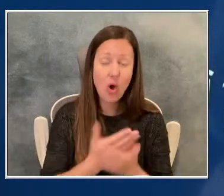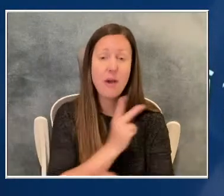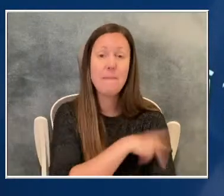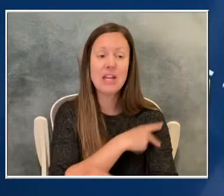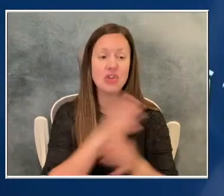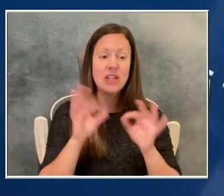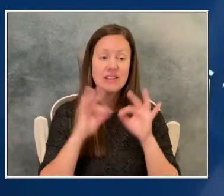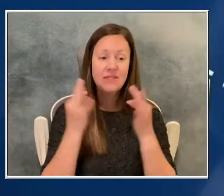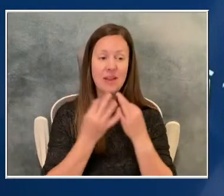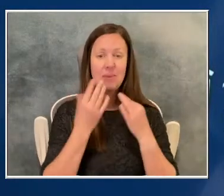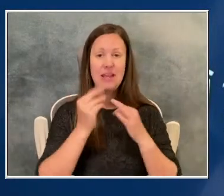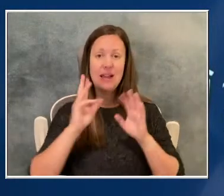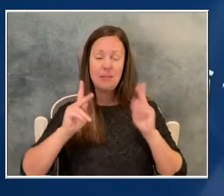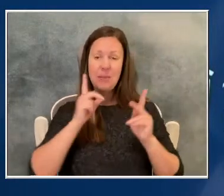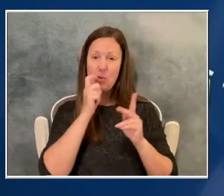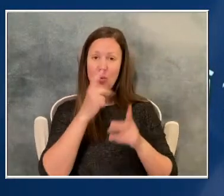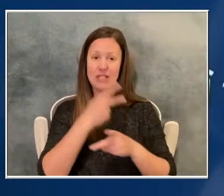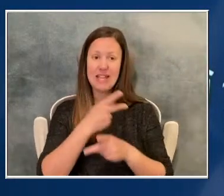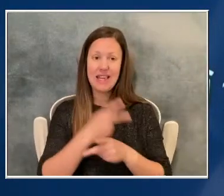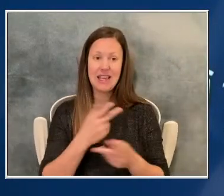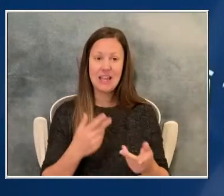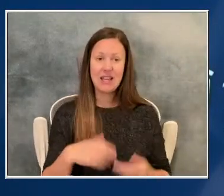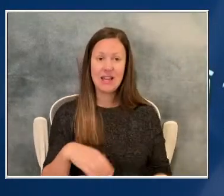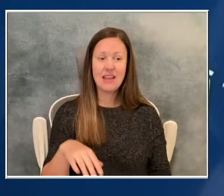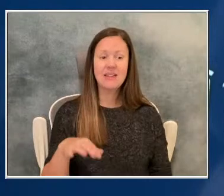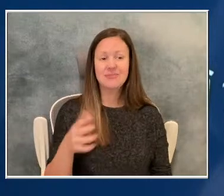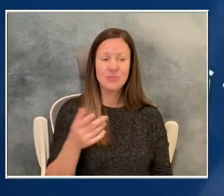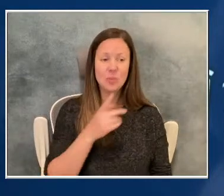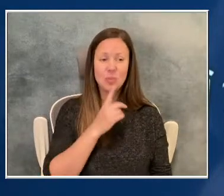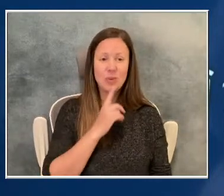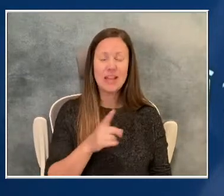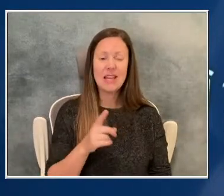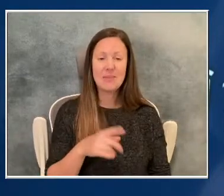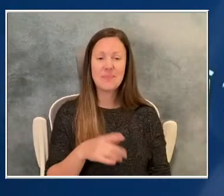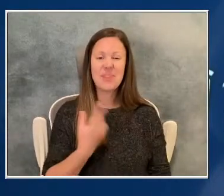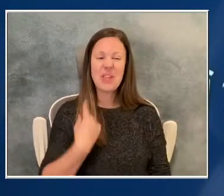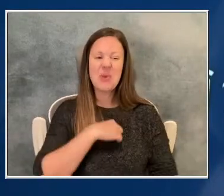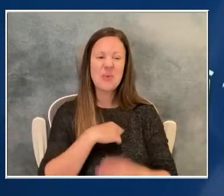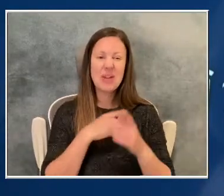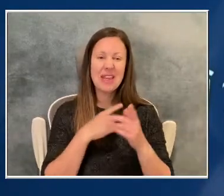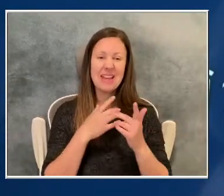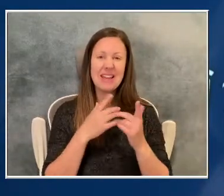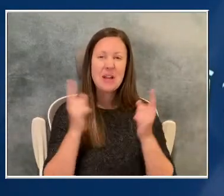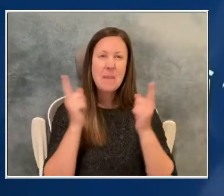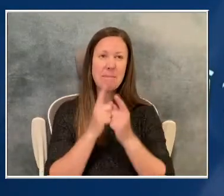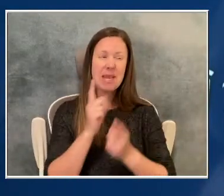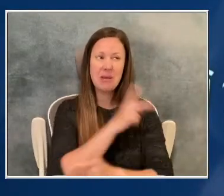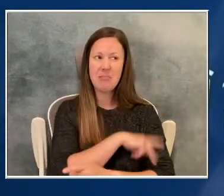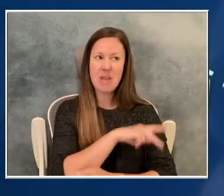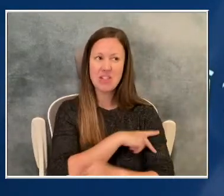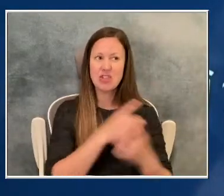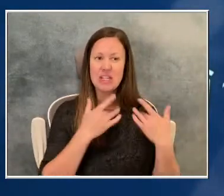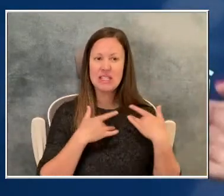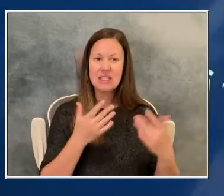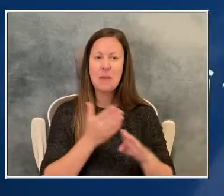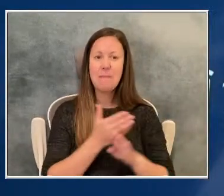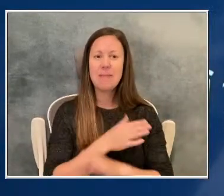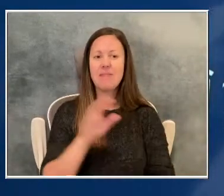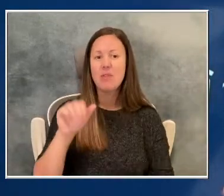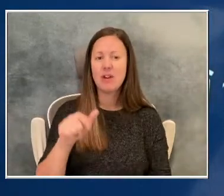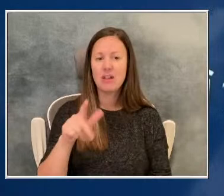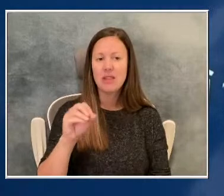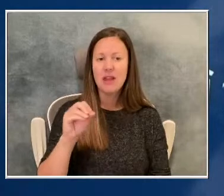caregivers. BMT is unique in that we meet just about every patient before an allo transplant to do kind of